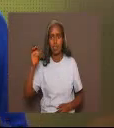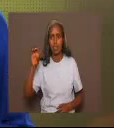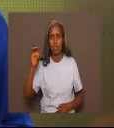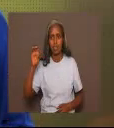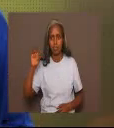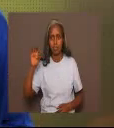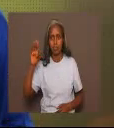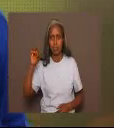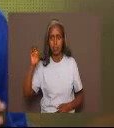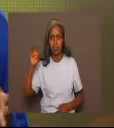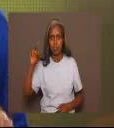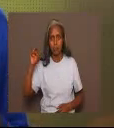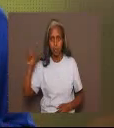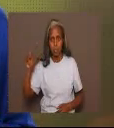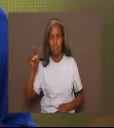velocity,